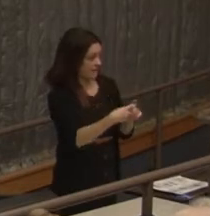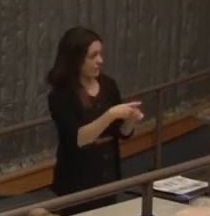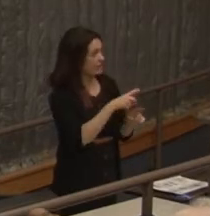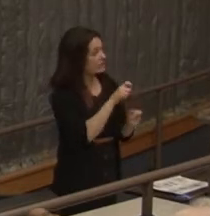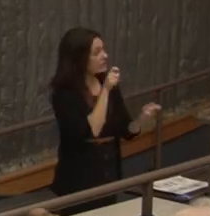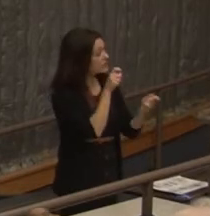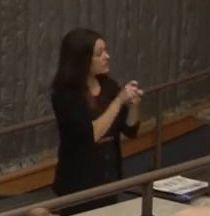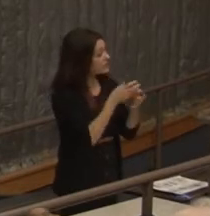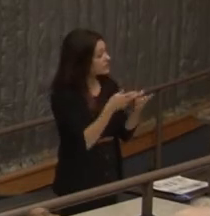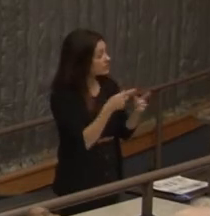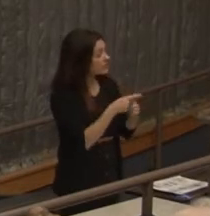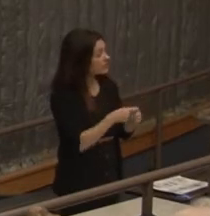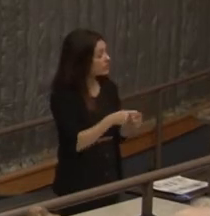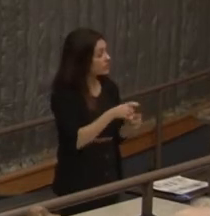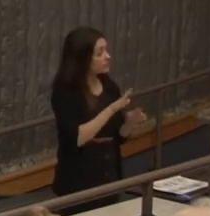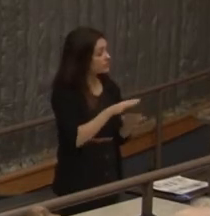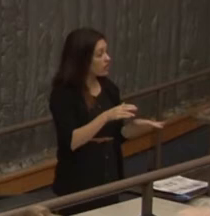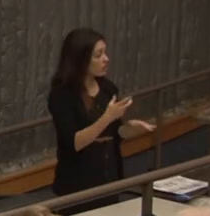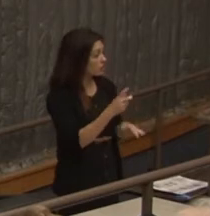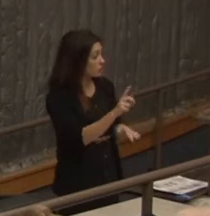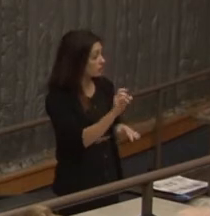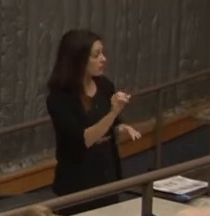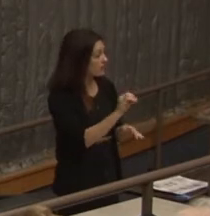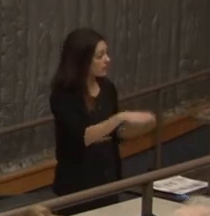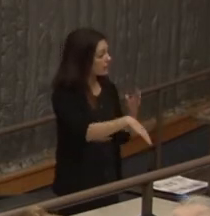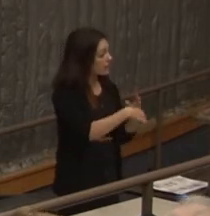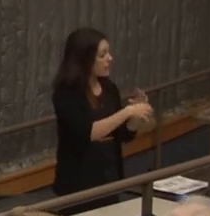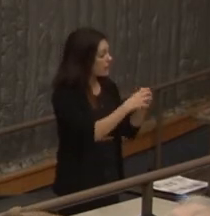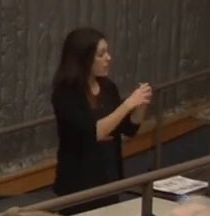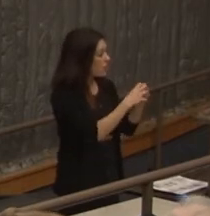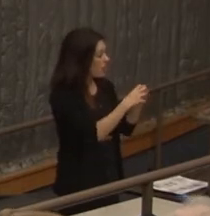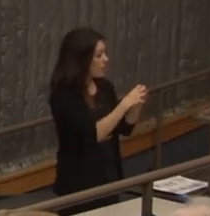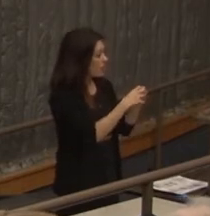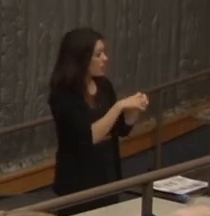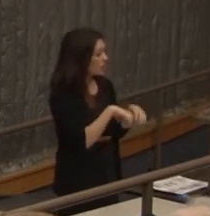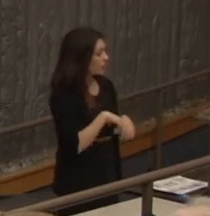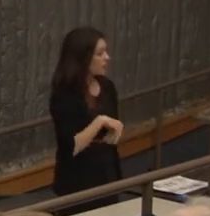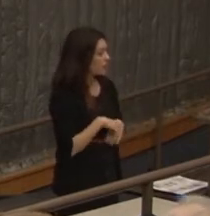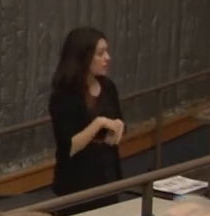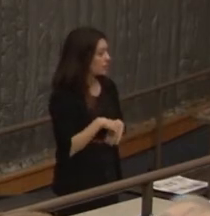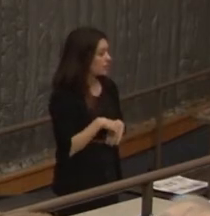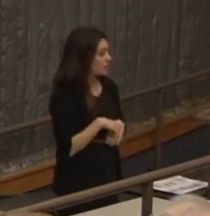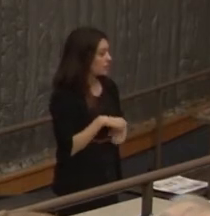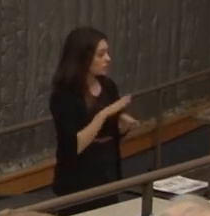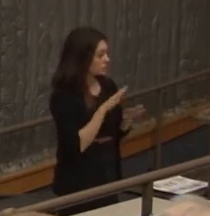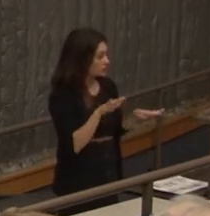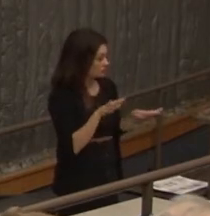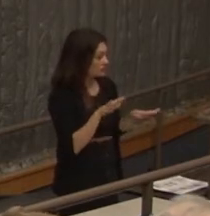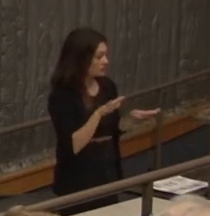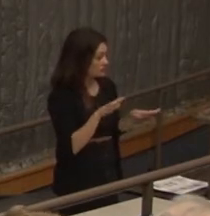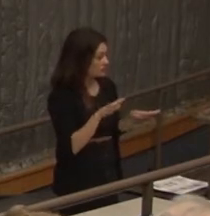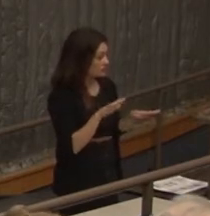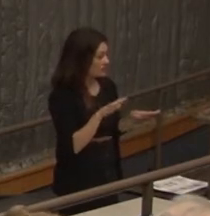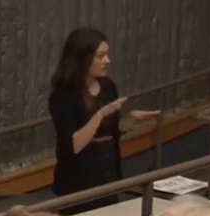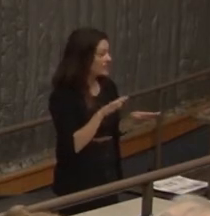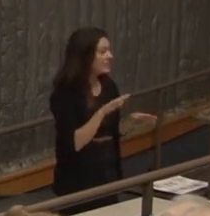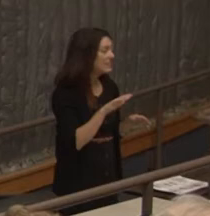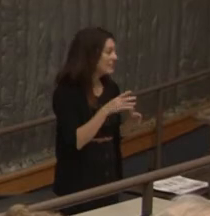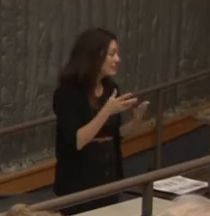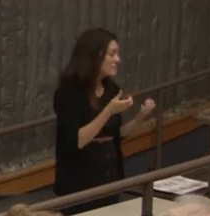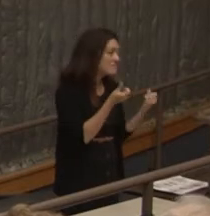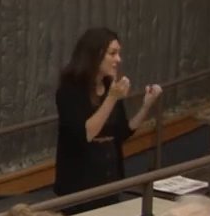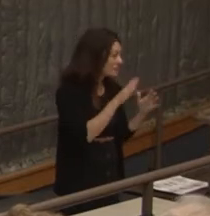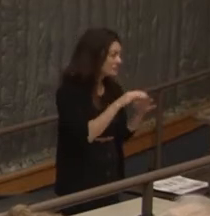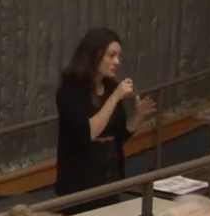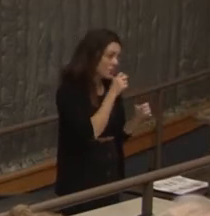childhood, a soccer ball. They don't do it anymore, but when children behaved like children instead of looking at their iPhones,